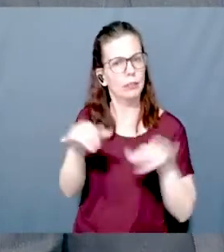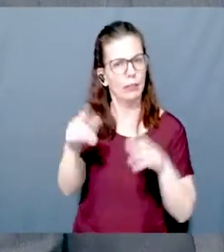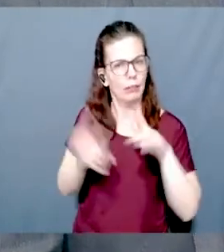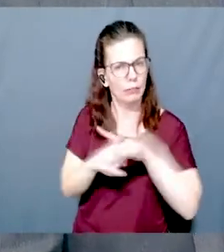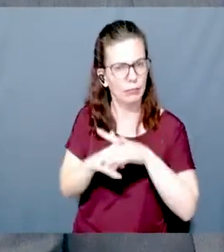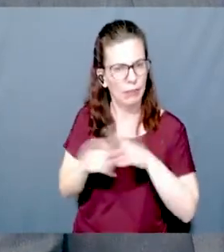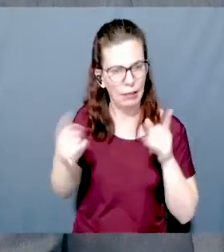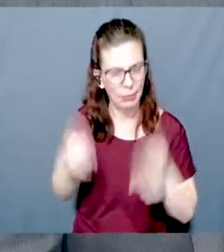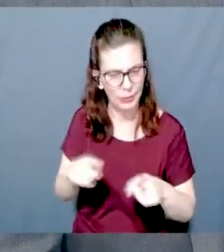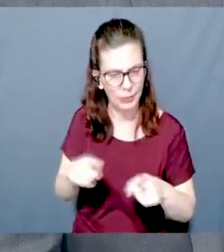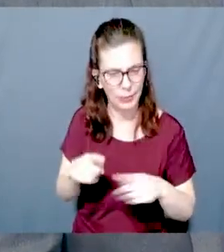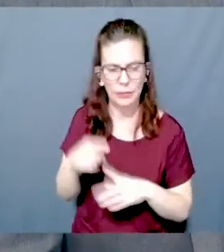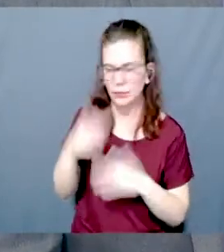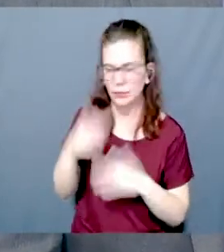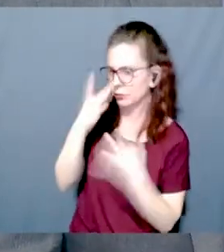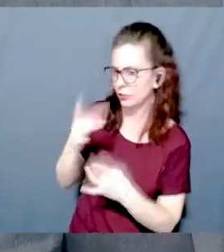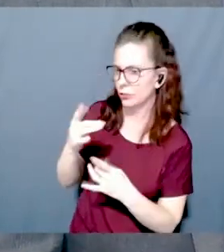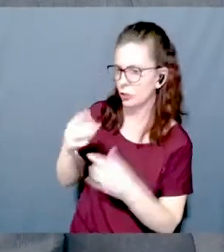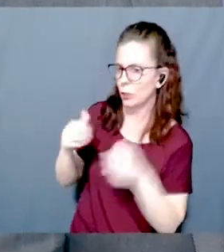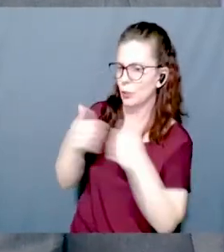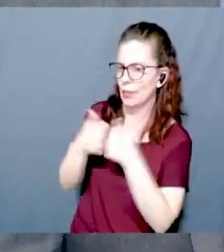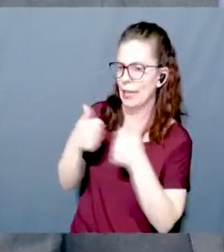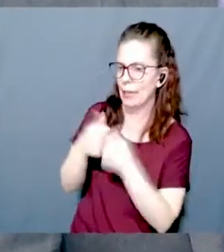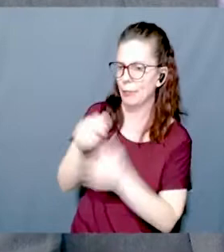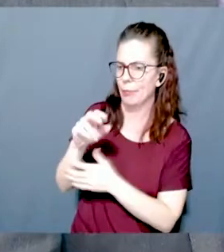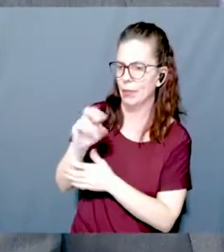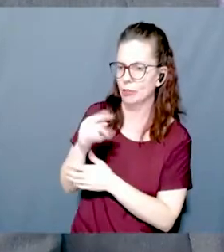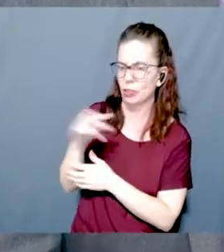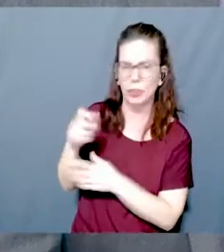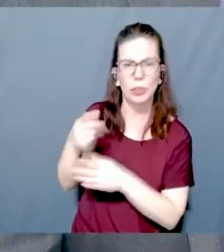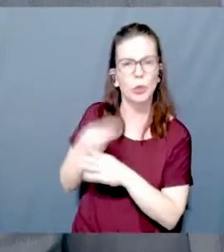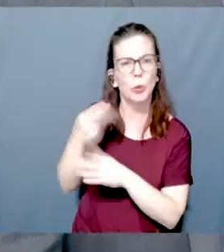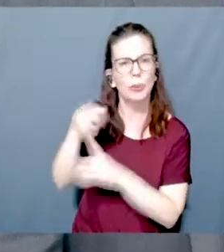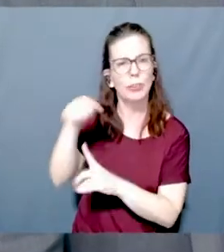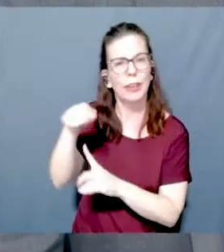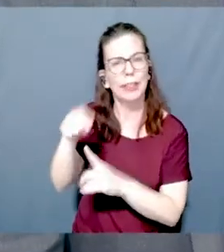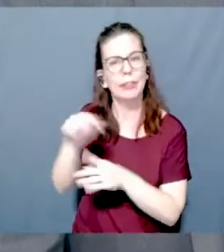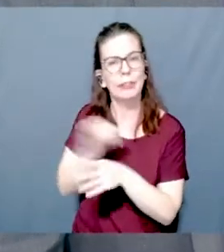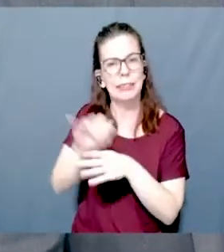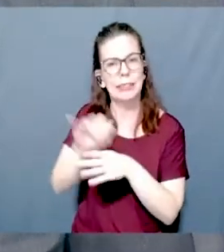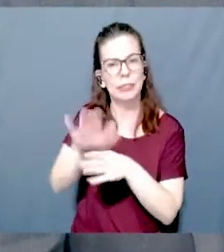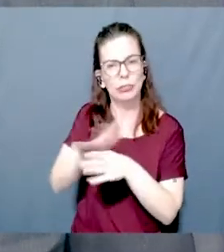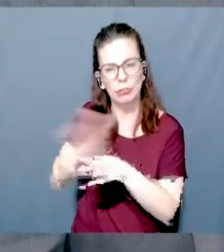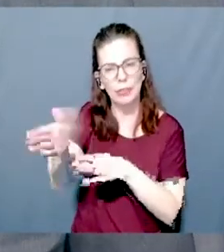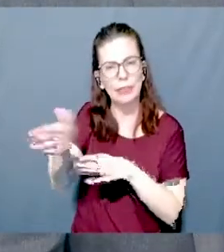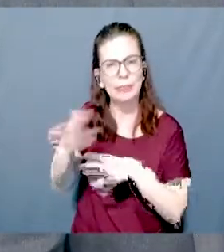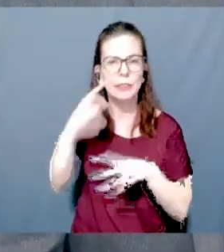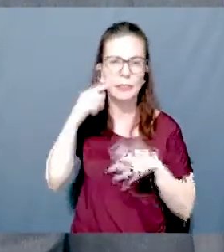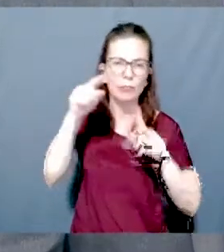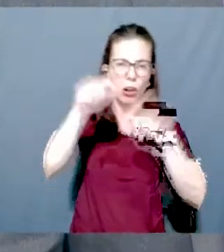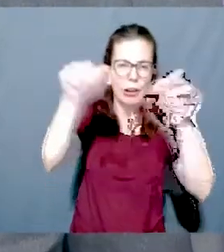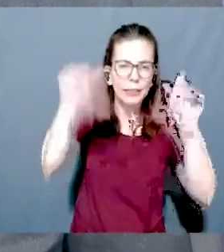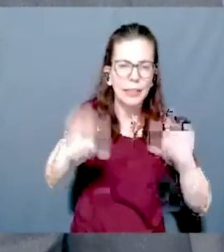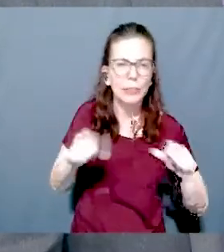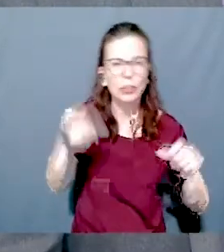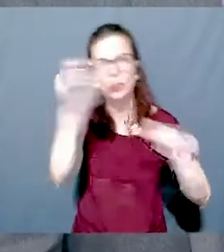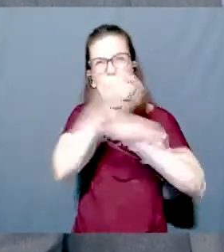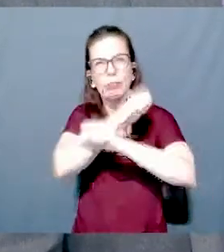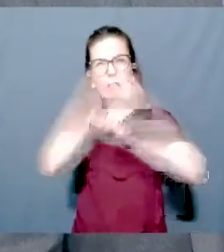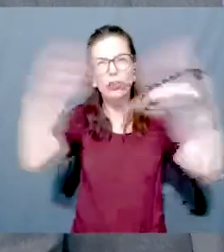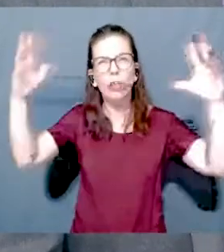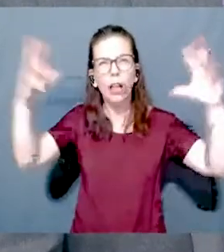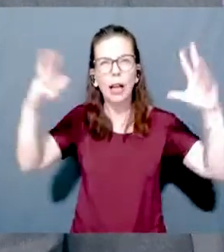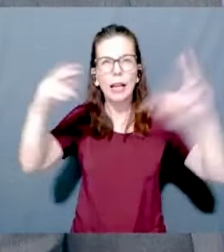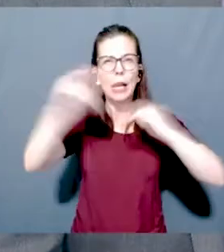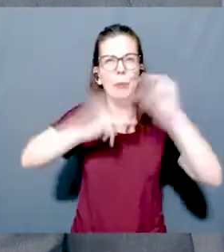the game engines used in those industries, in architecture to visualize the inside of a building, in cinema, in the